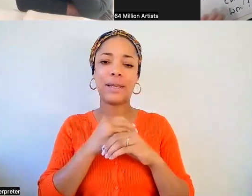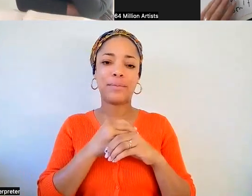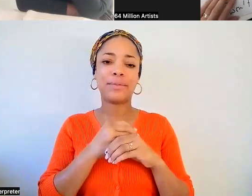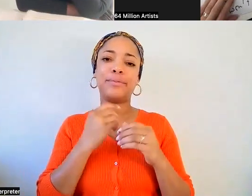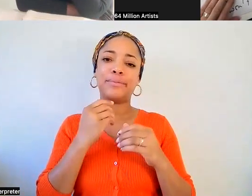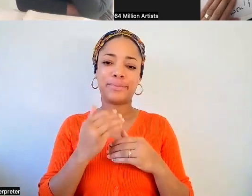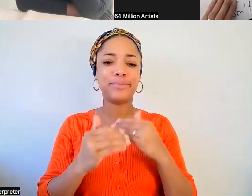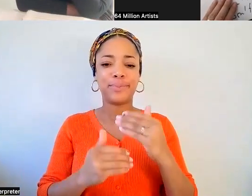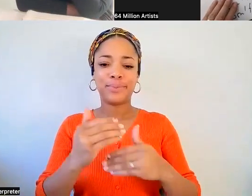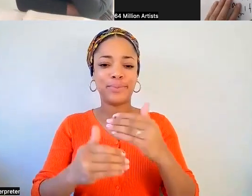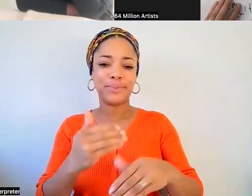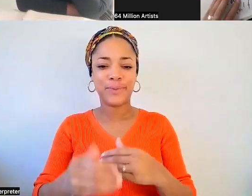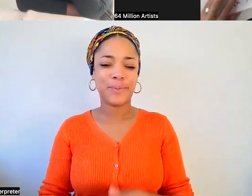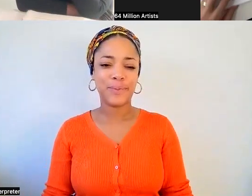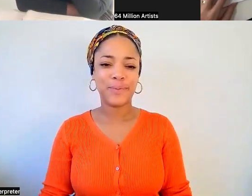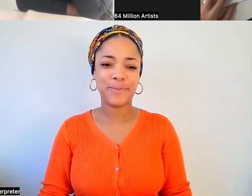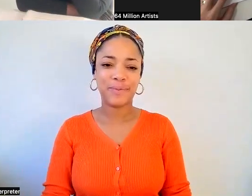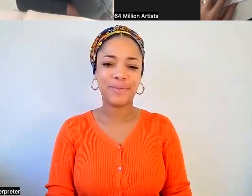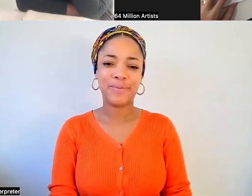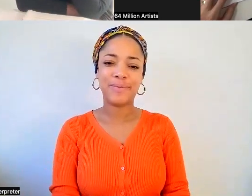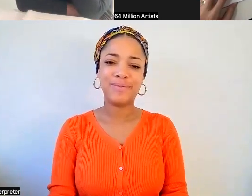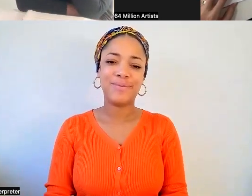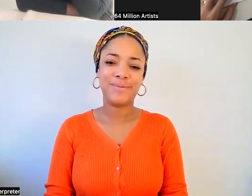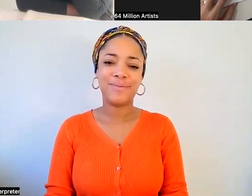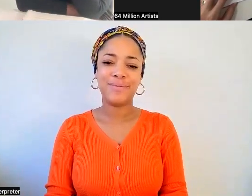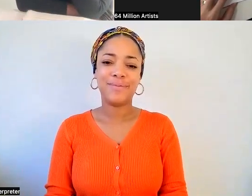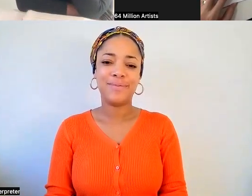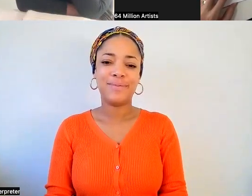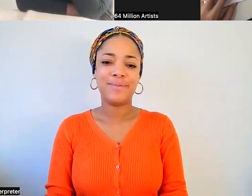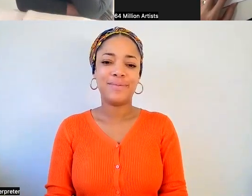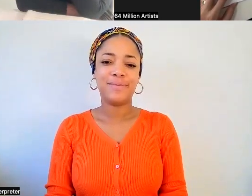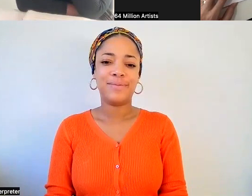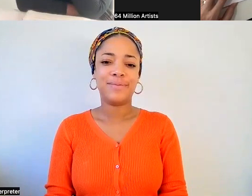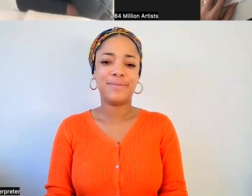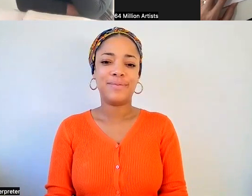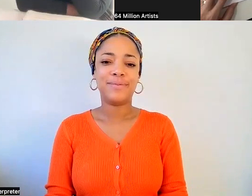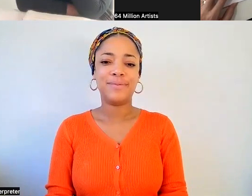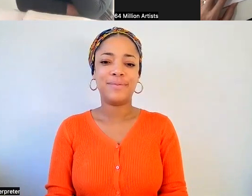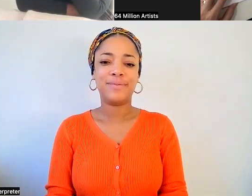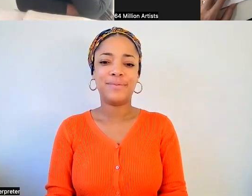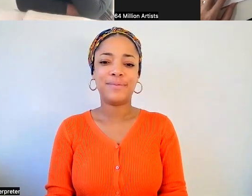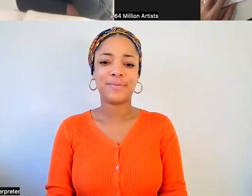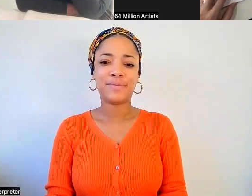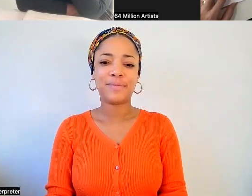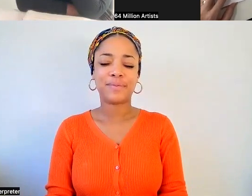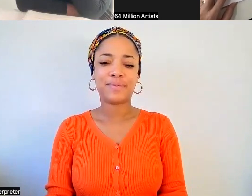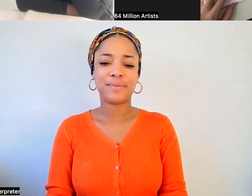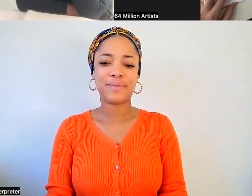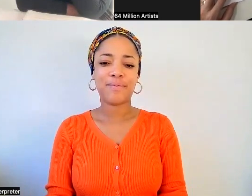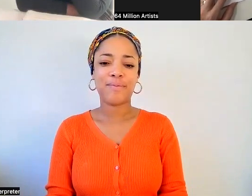that. And then we repeat that again at the end. So I'll just say Hornby teacher